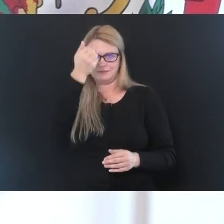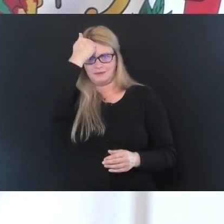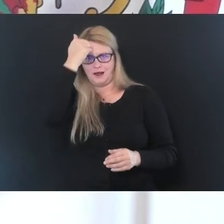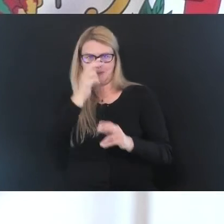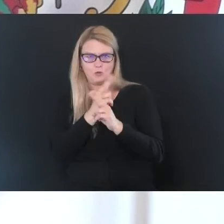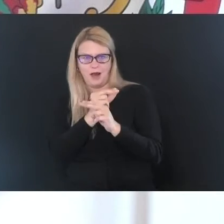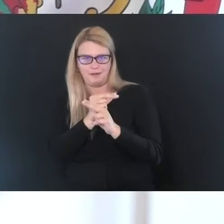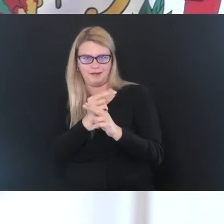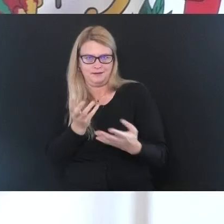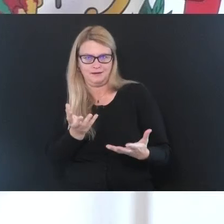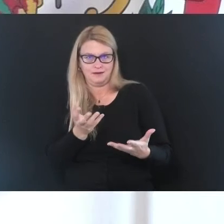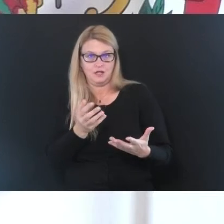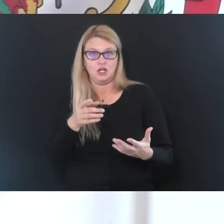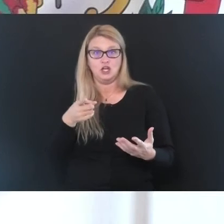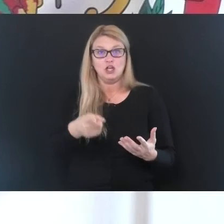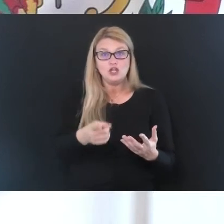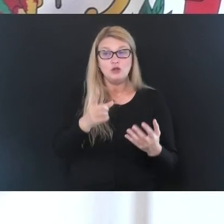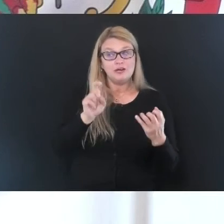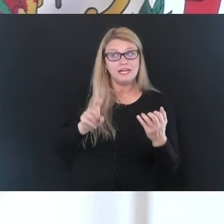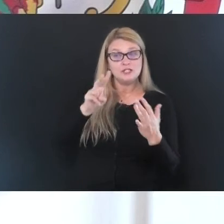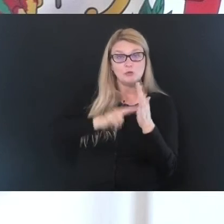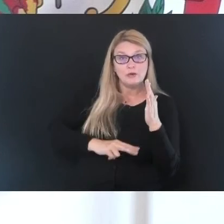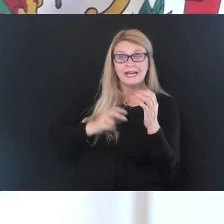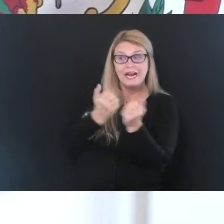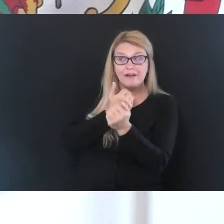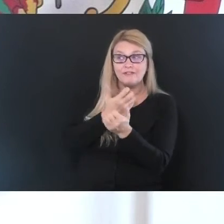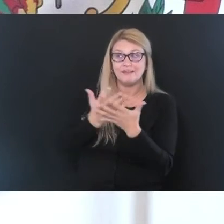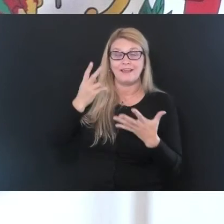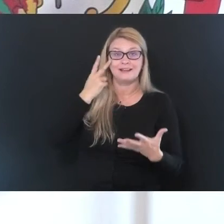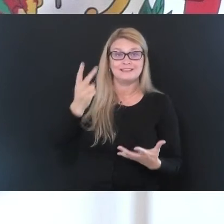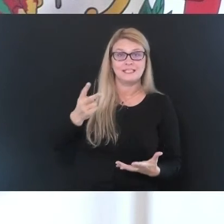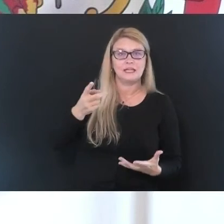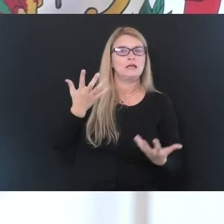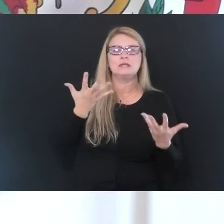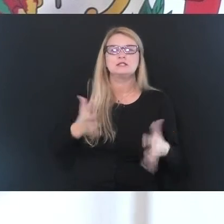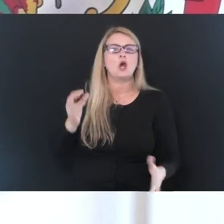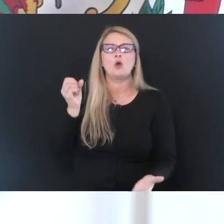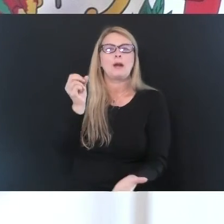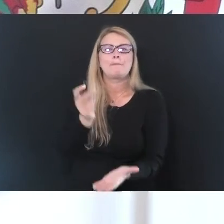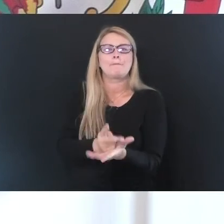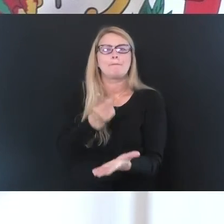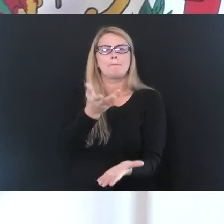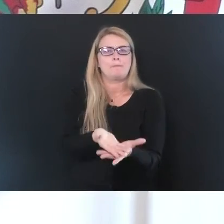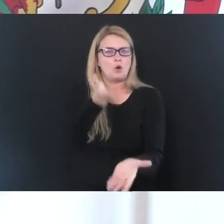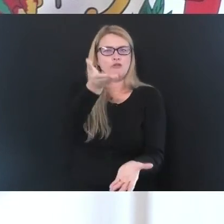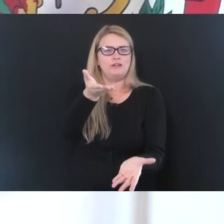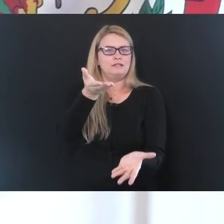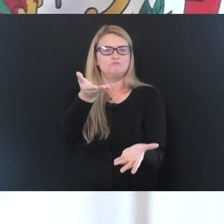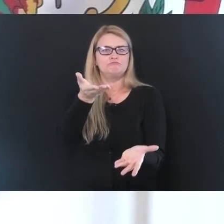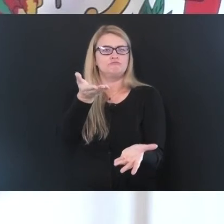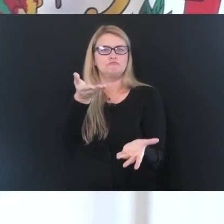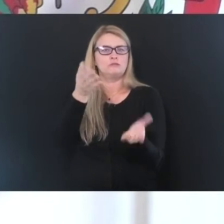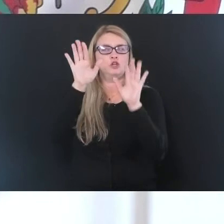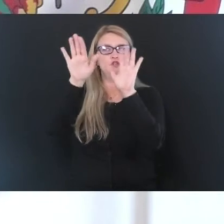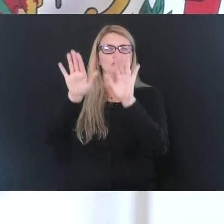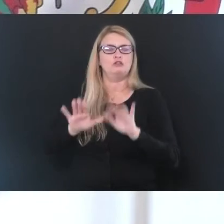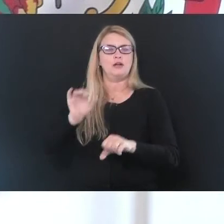the side effects and everything of the vaccine. And it has been proven over and over with the great work of